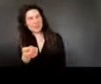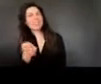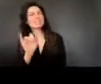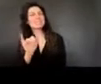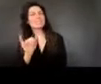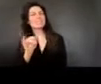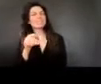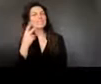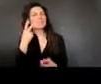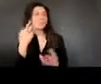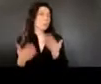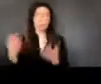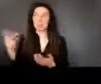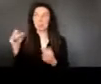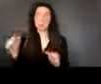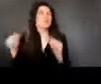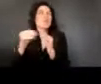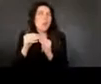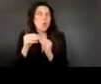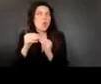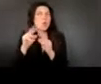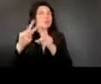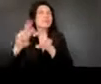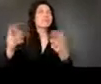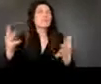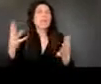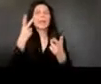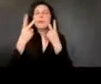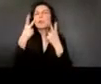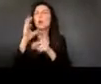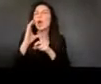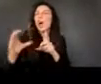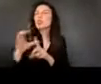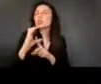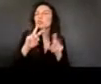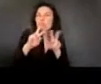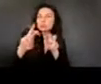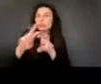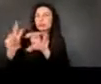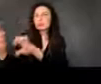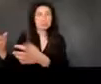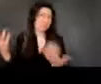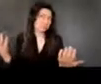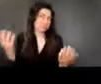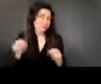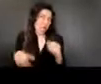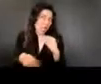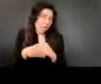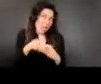culture in a much more bigger scale, that can be very interesting. It can be